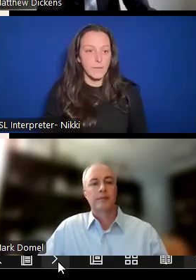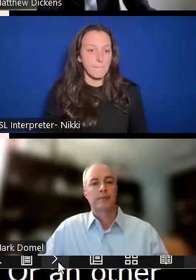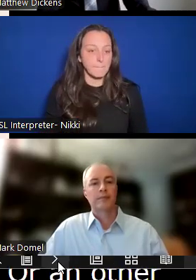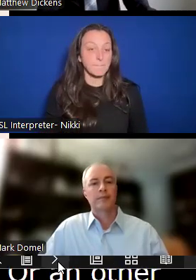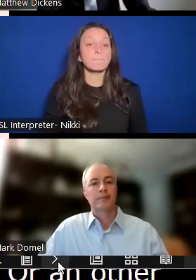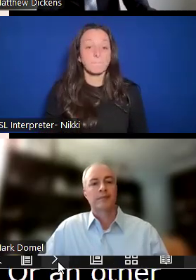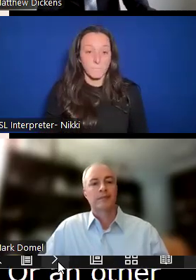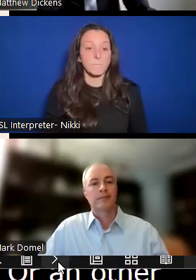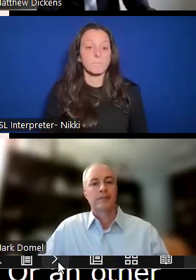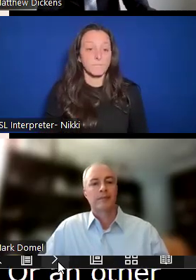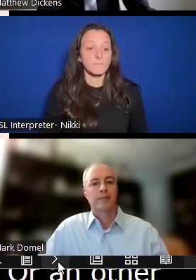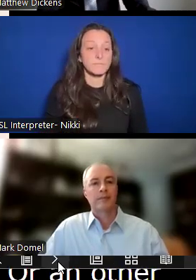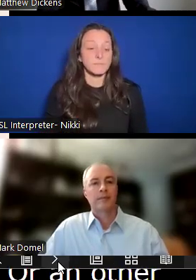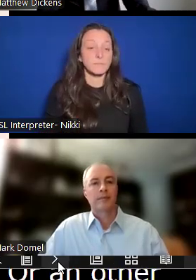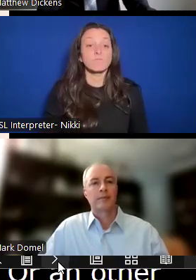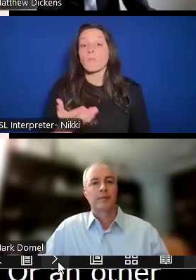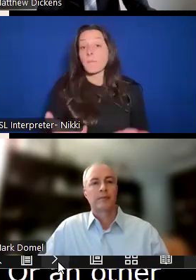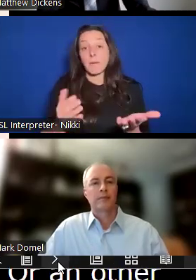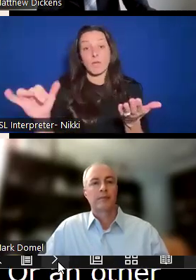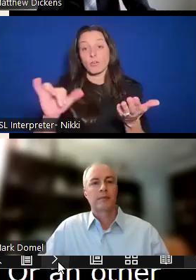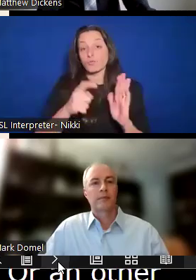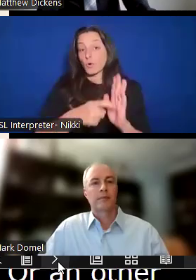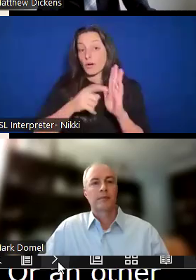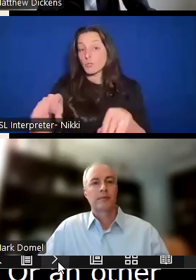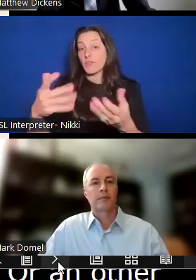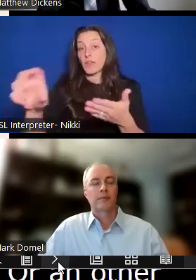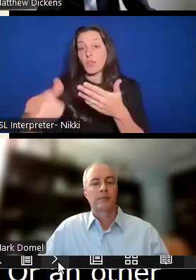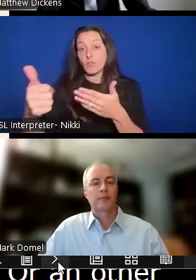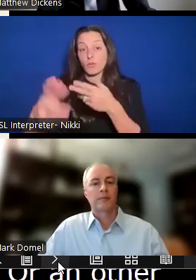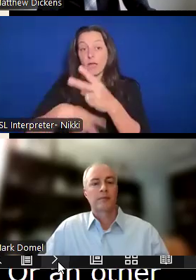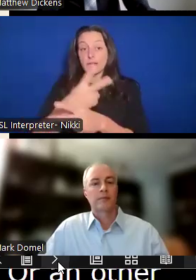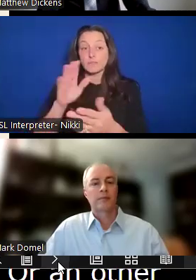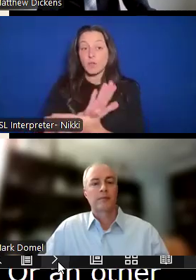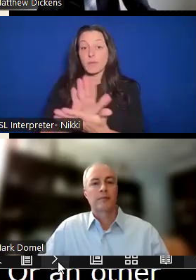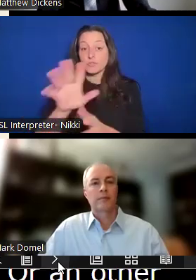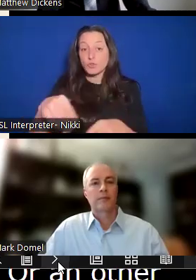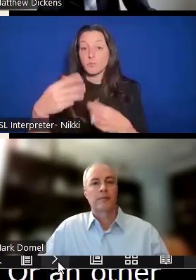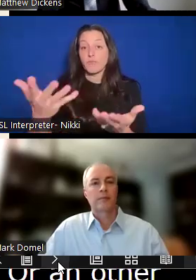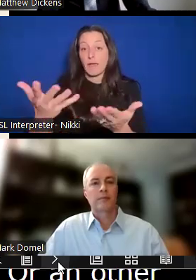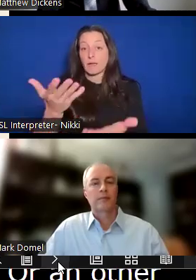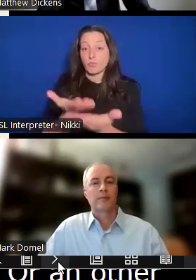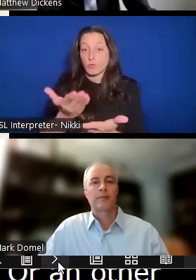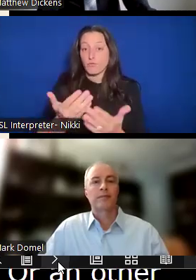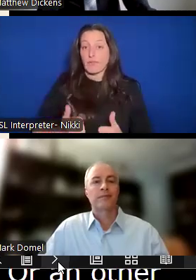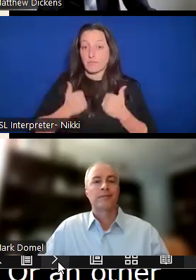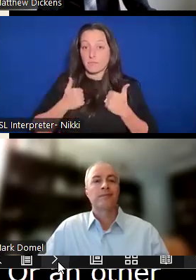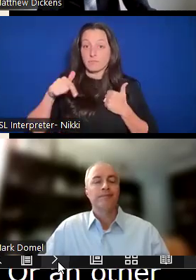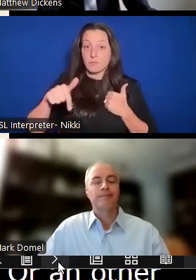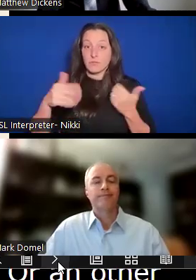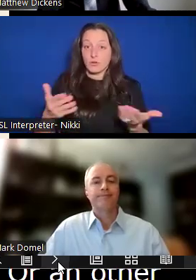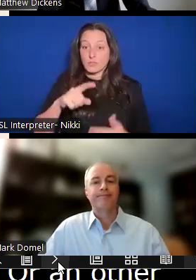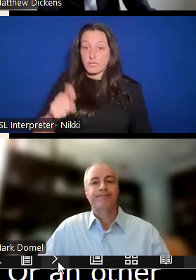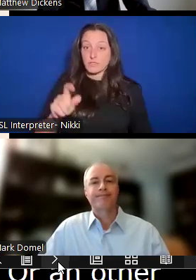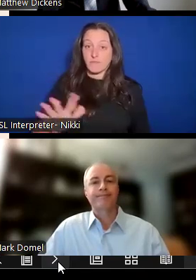They may also be required to provide other forms of documents to provide Texas residency. And those include